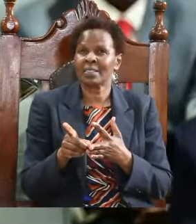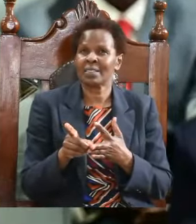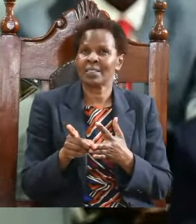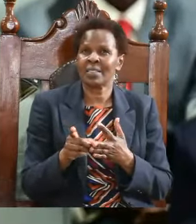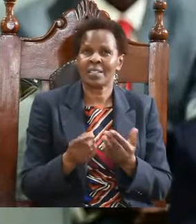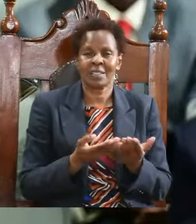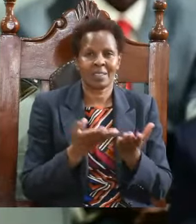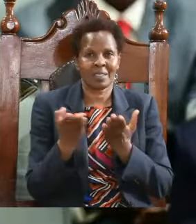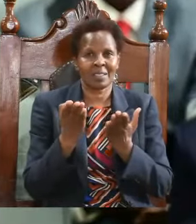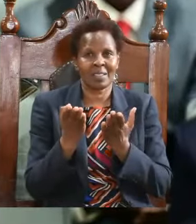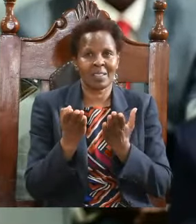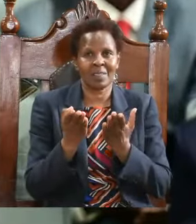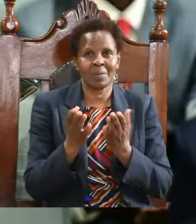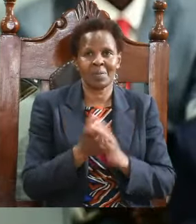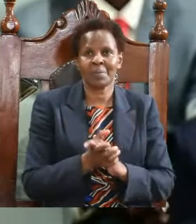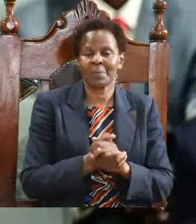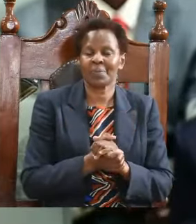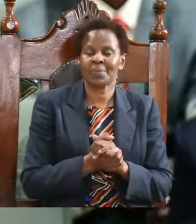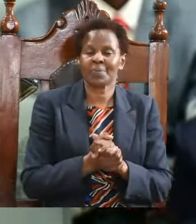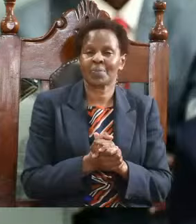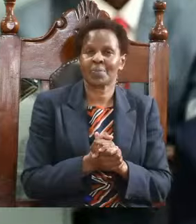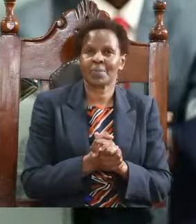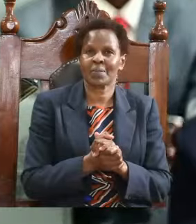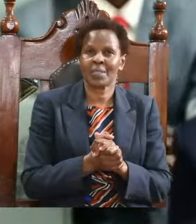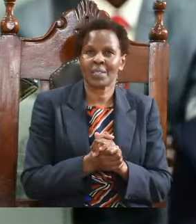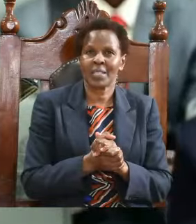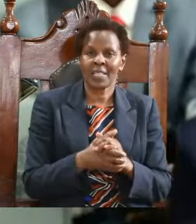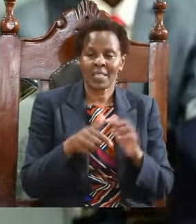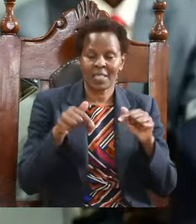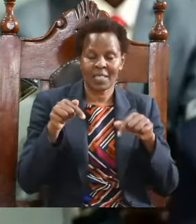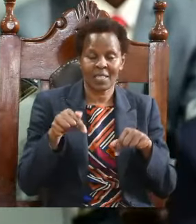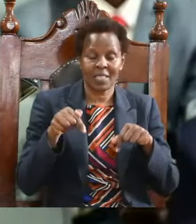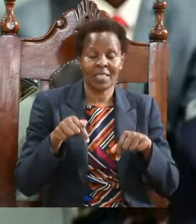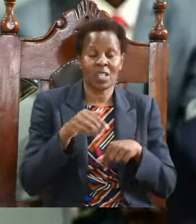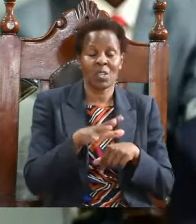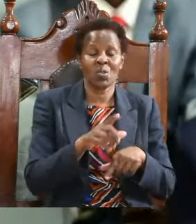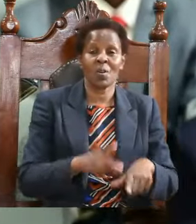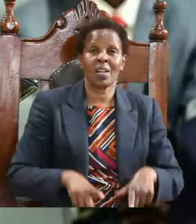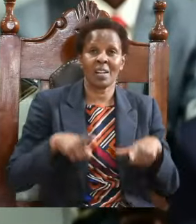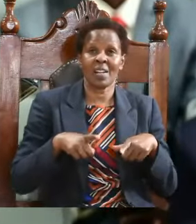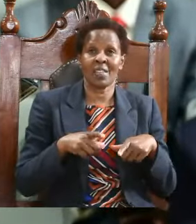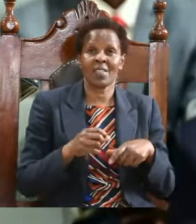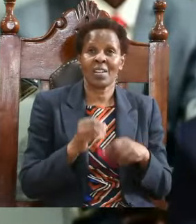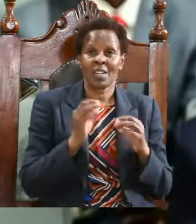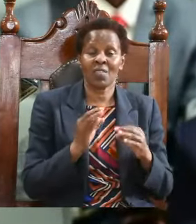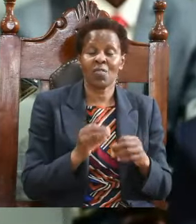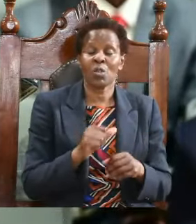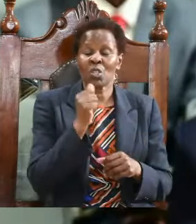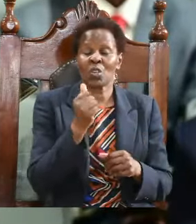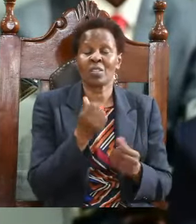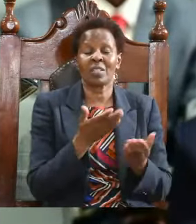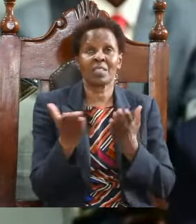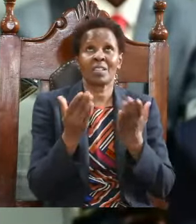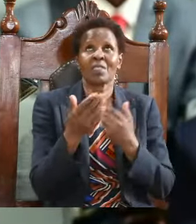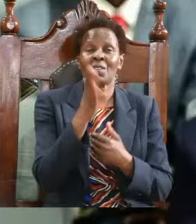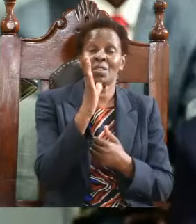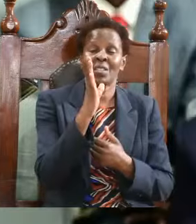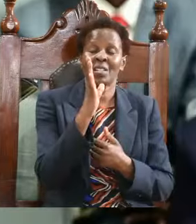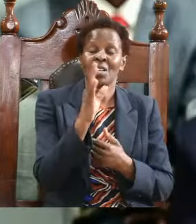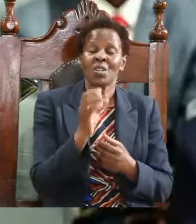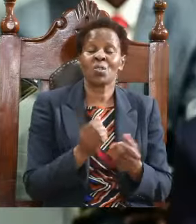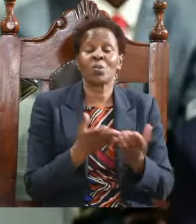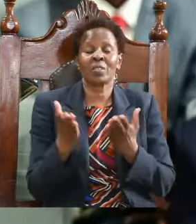serve someone. In this life, if you don't serve God, you serve the mammons. You